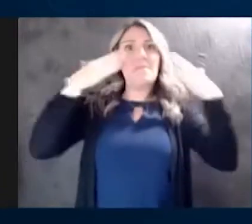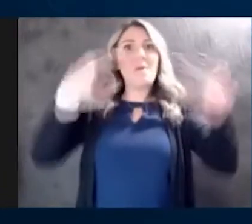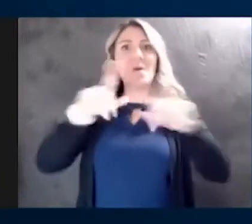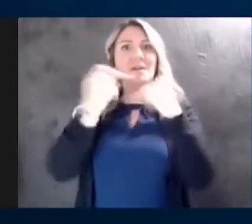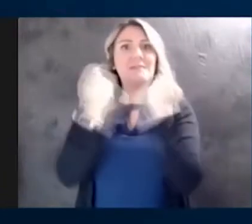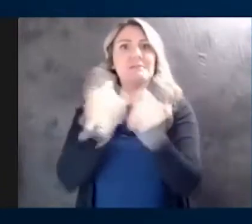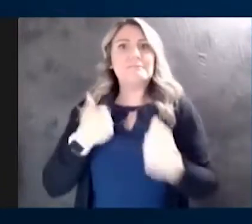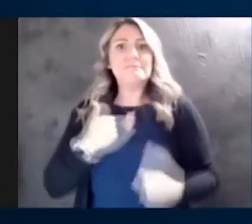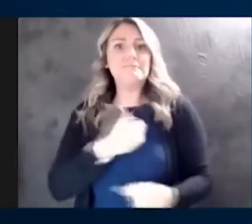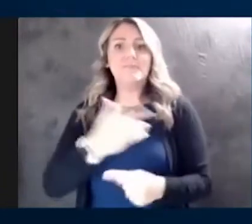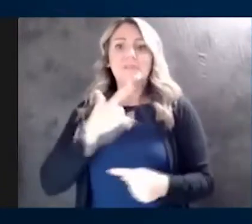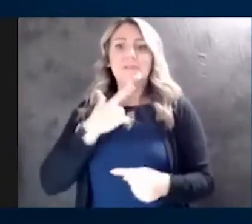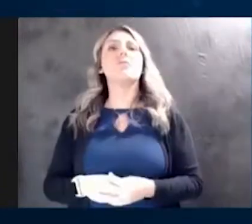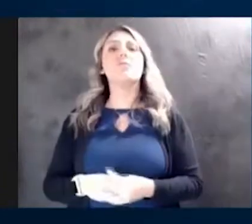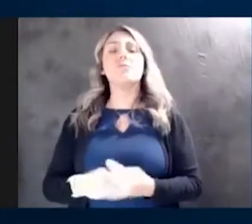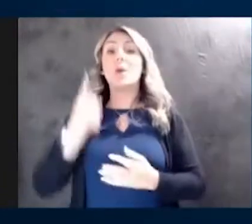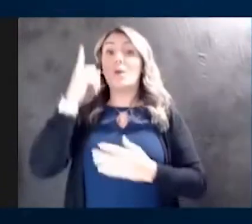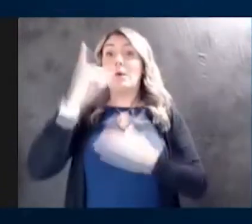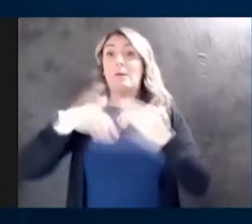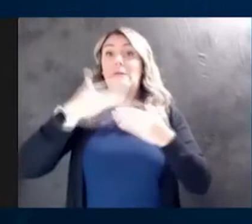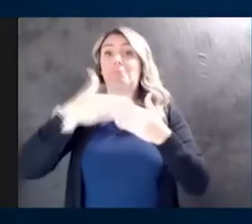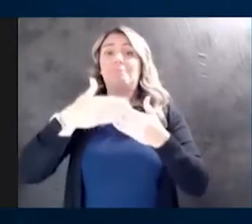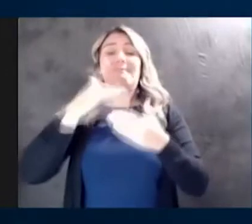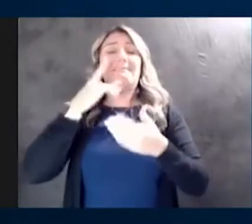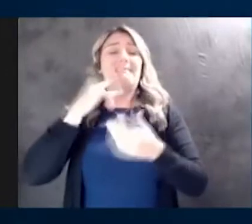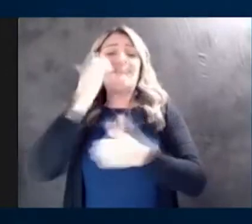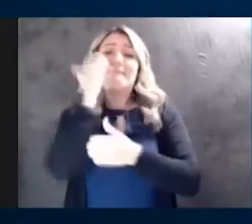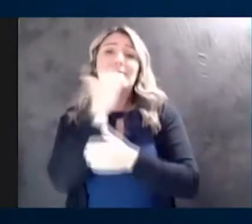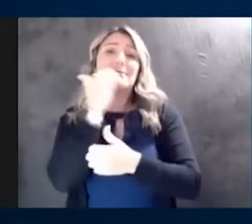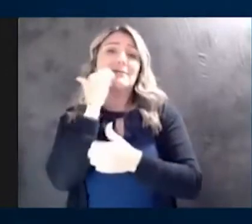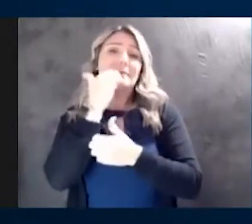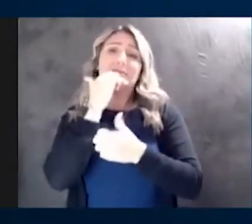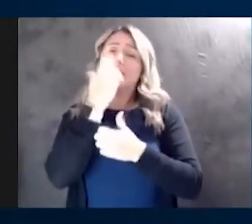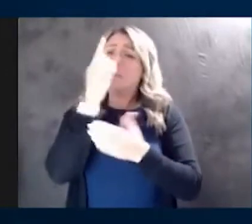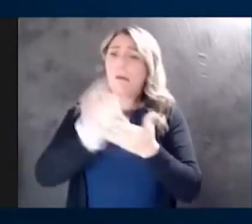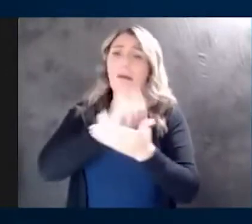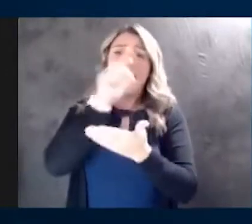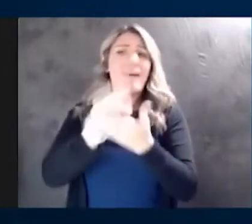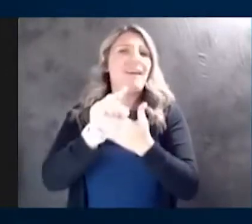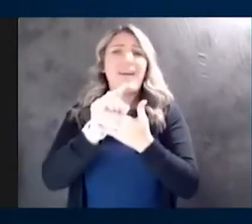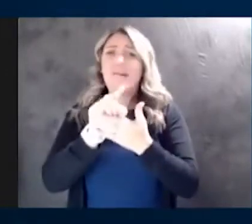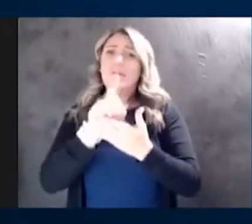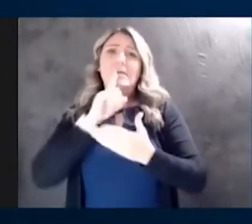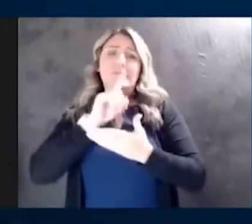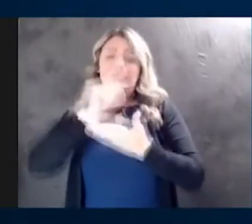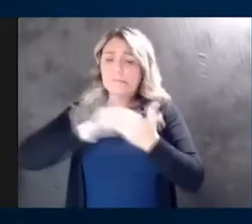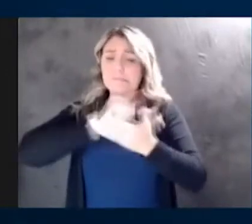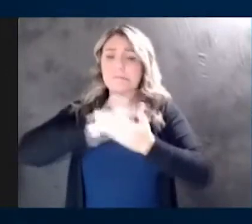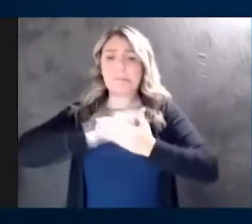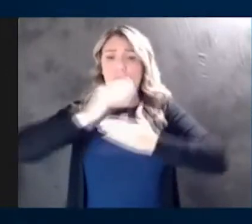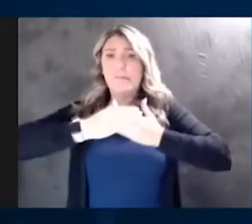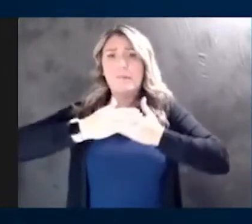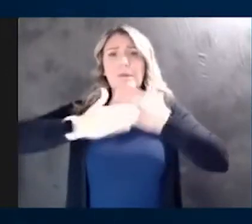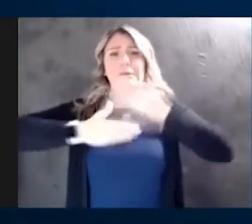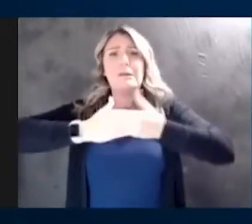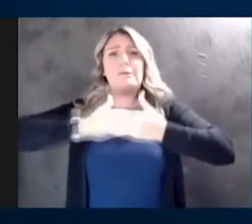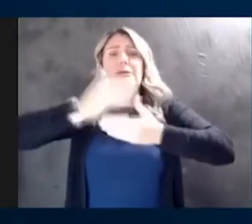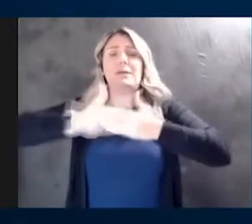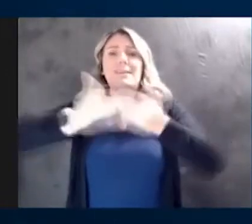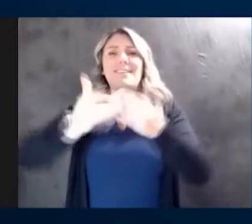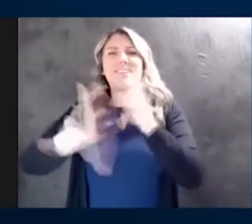we were able to purchase our one day, one moment, 1 hour at a time, and try to find the